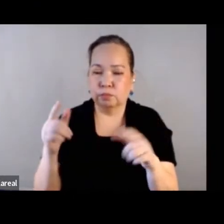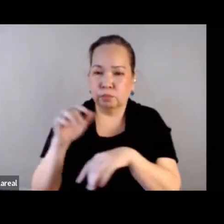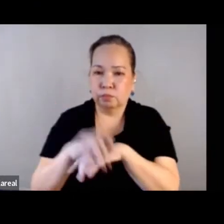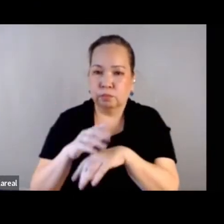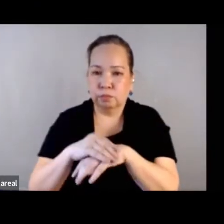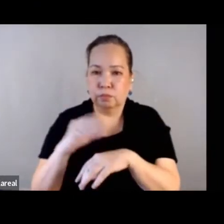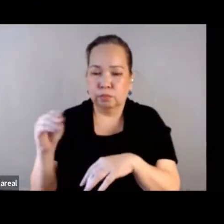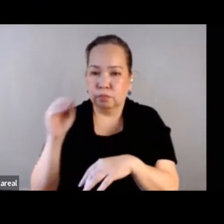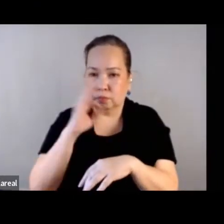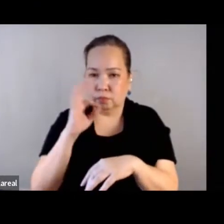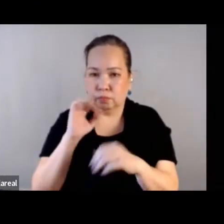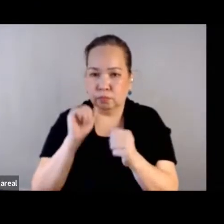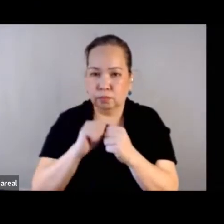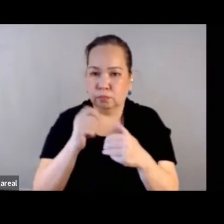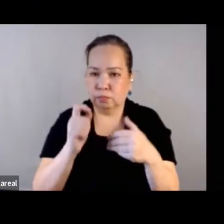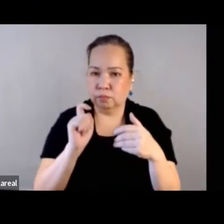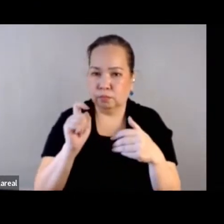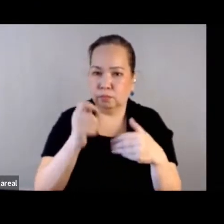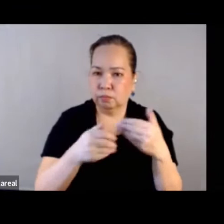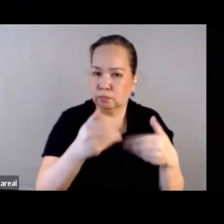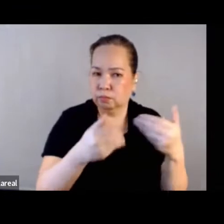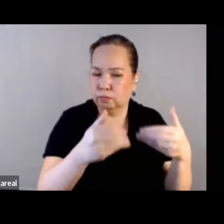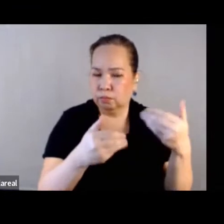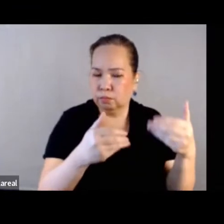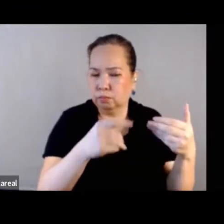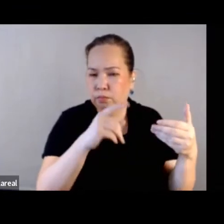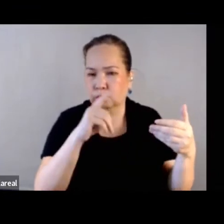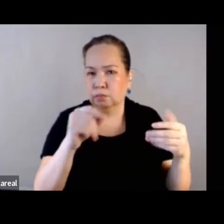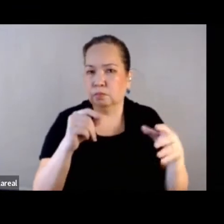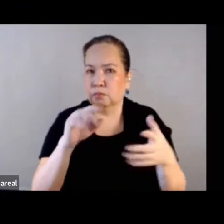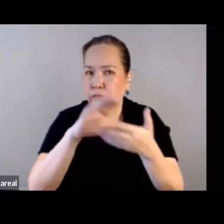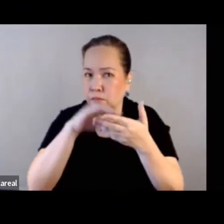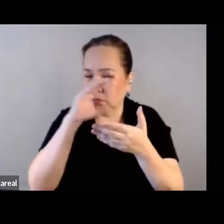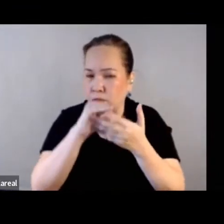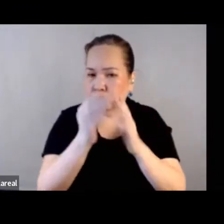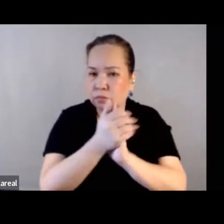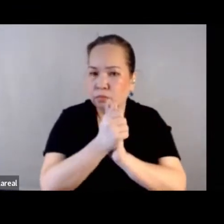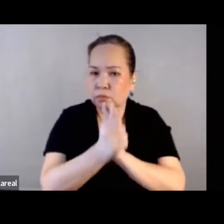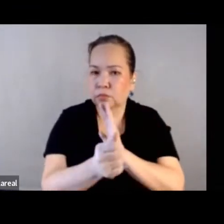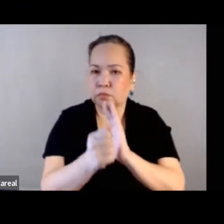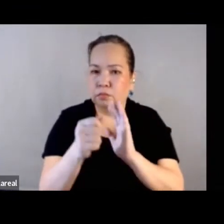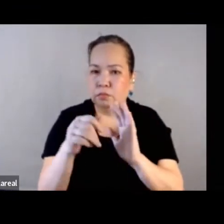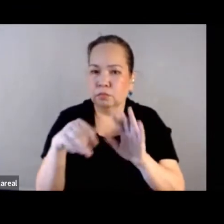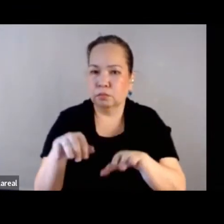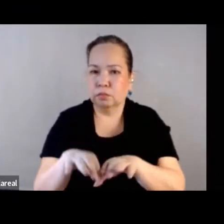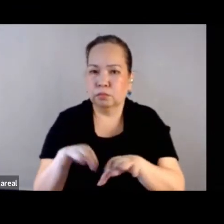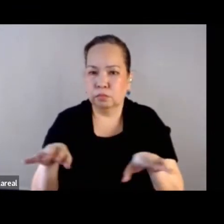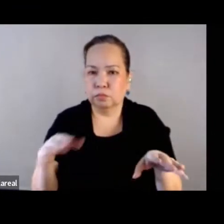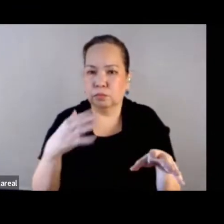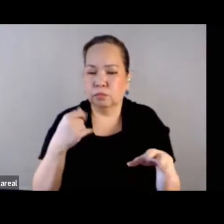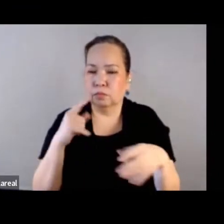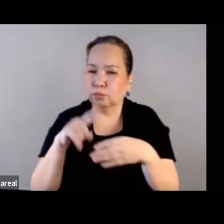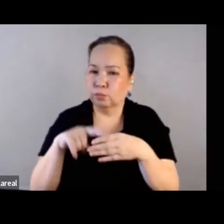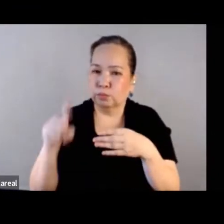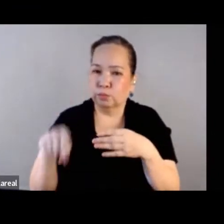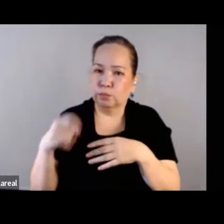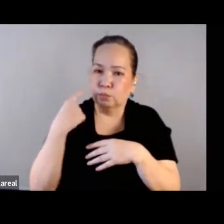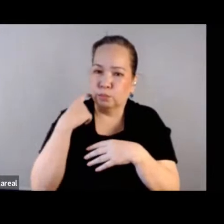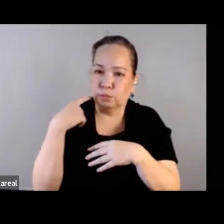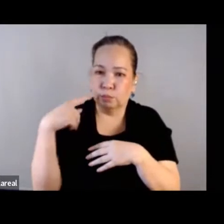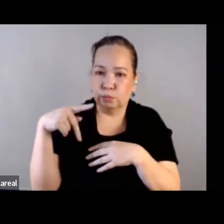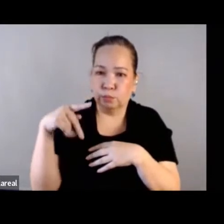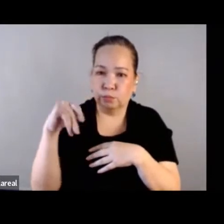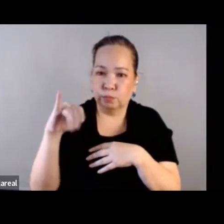this will fast track the learning capability of our children, especially so that with the result of the recent